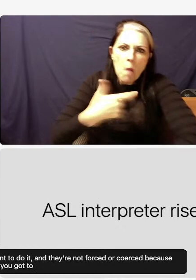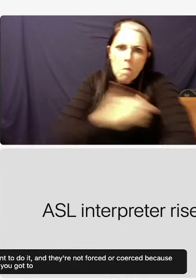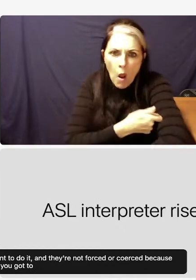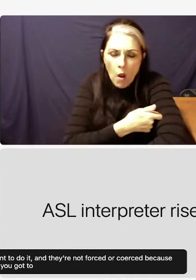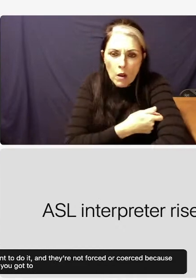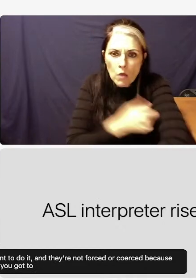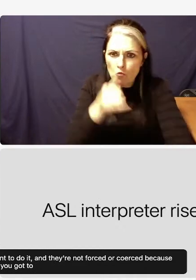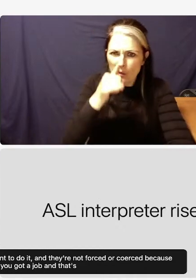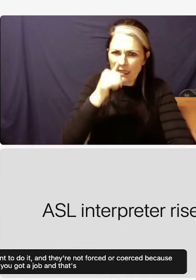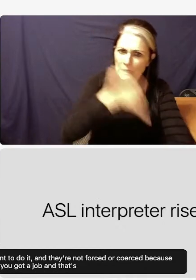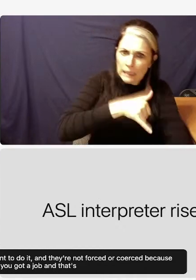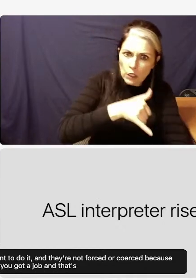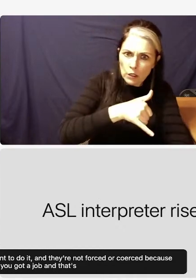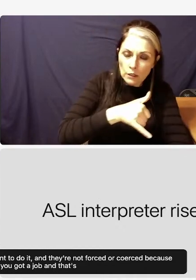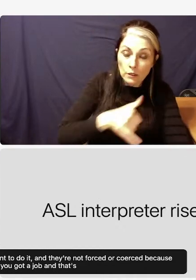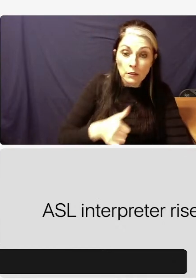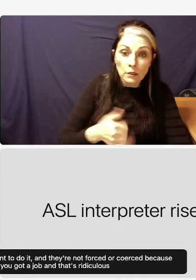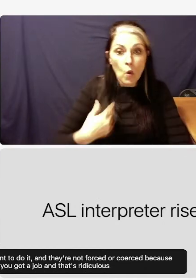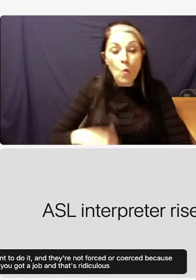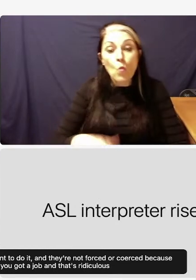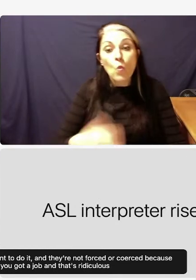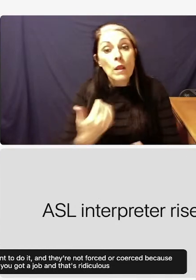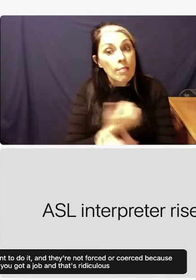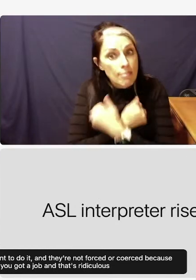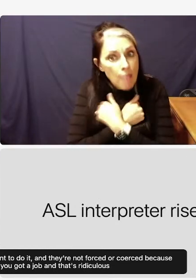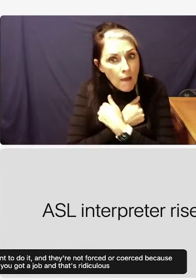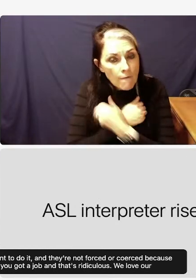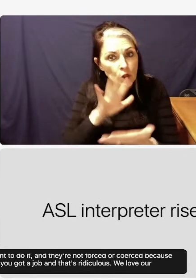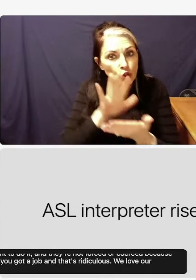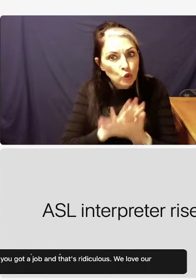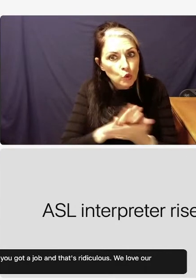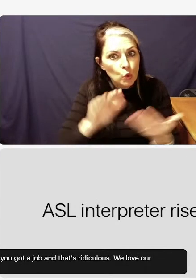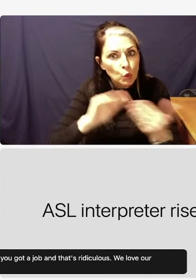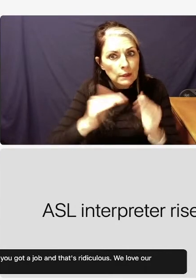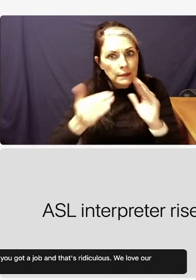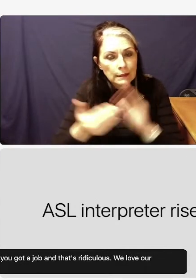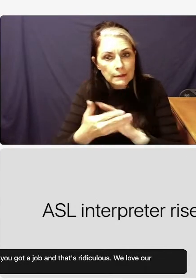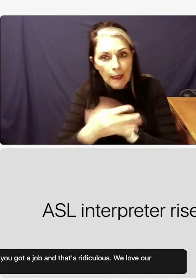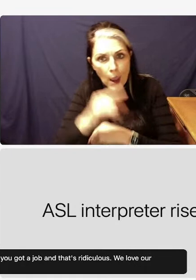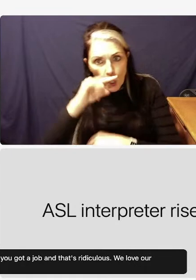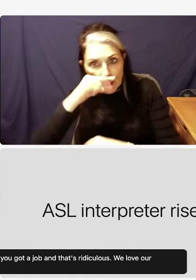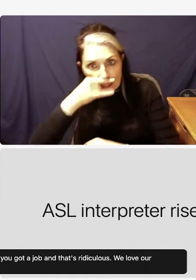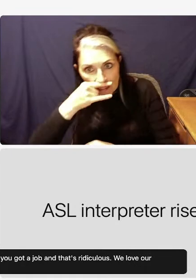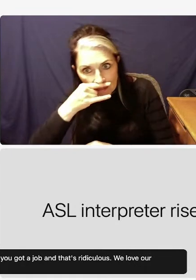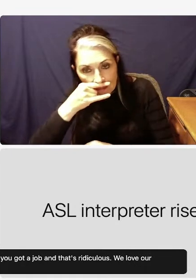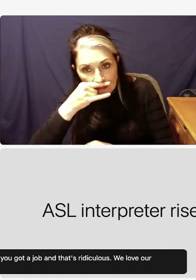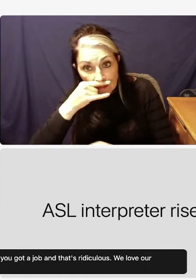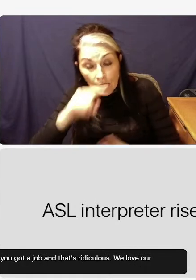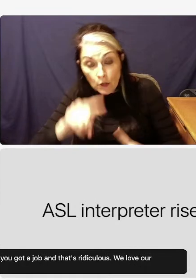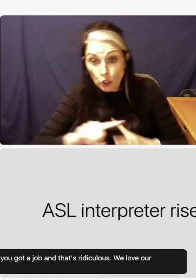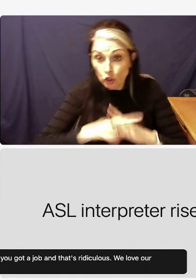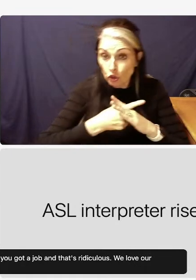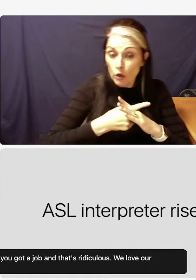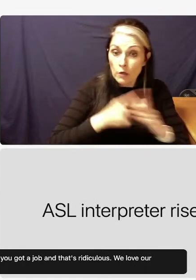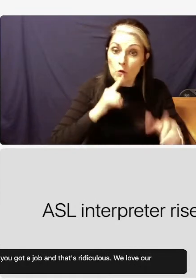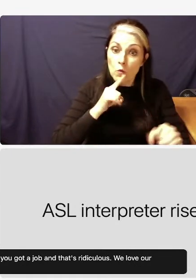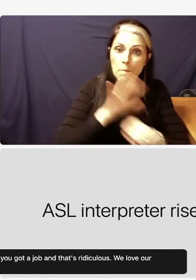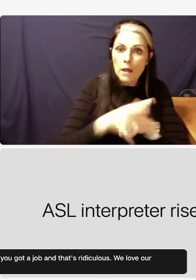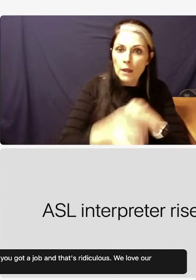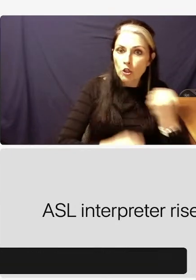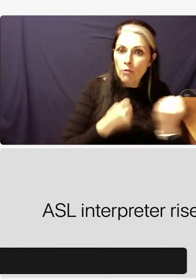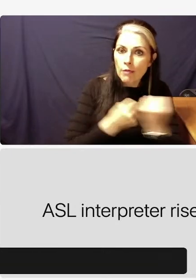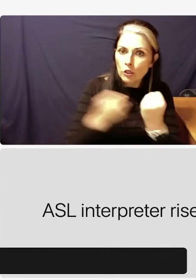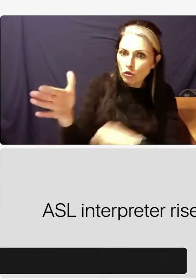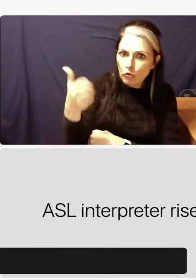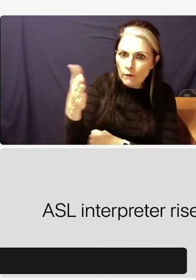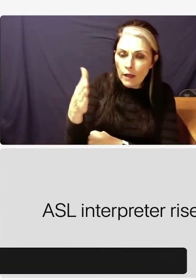ridiculous you know we love our school we love our city and we love our kids and at the beginning of this we pledge allegiance to the flag and